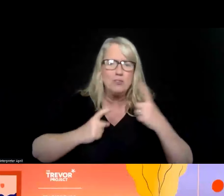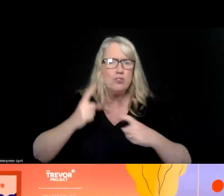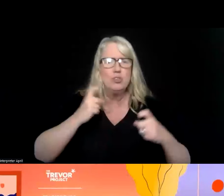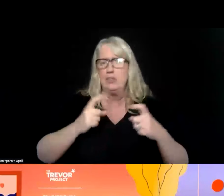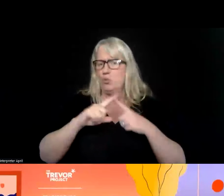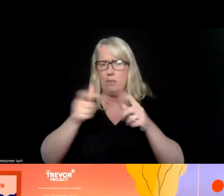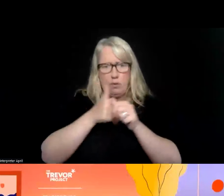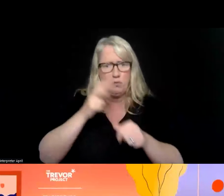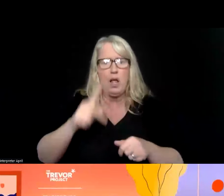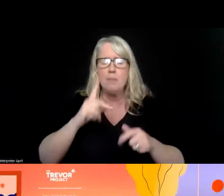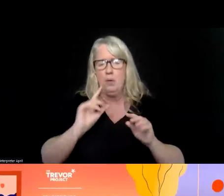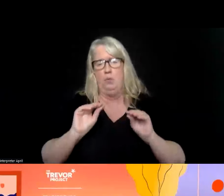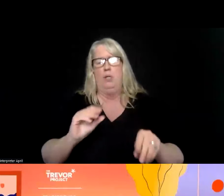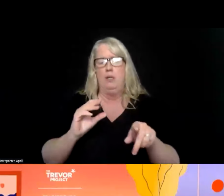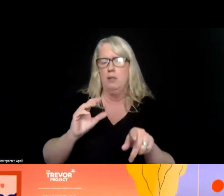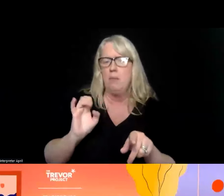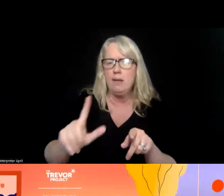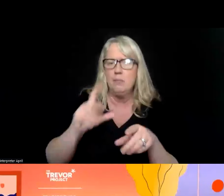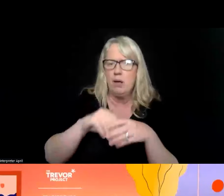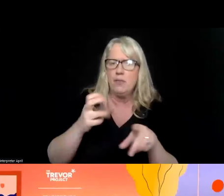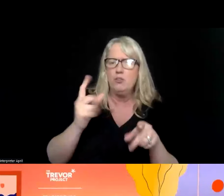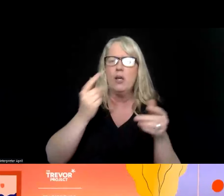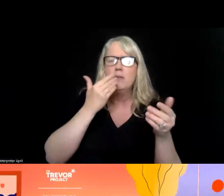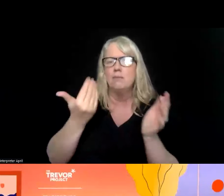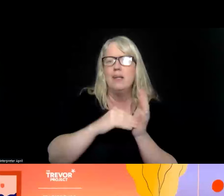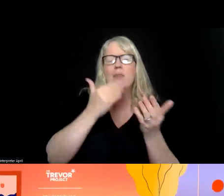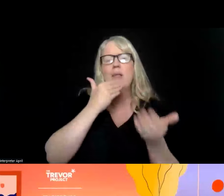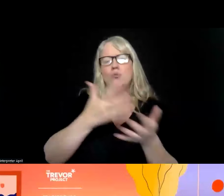I will be dropping my email in the chat. And again, thank you so much.